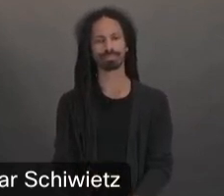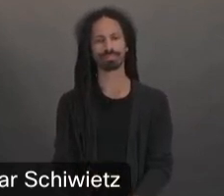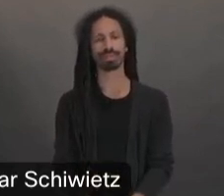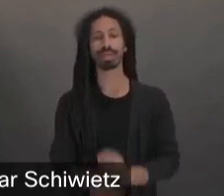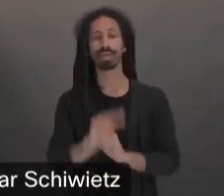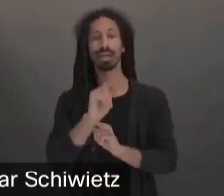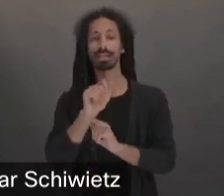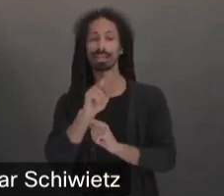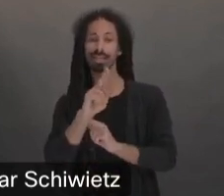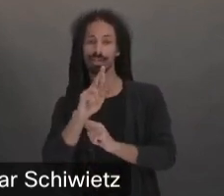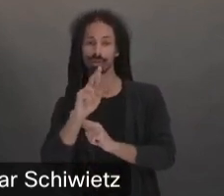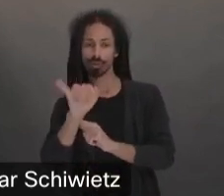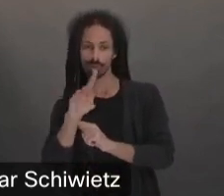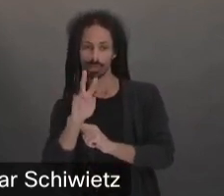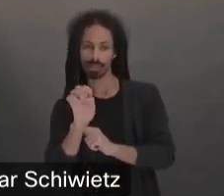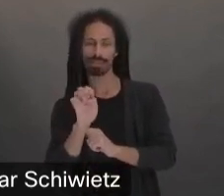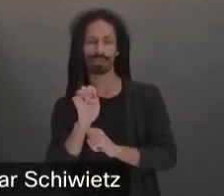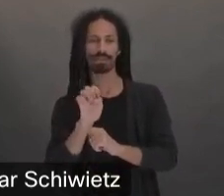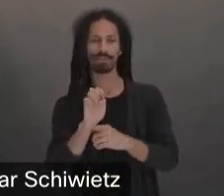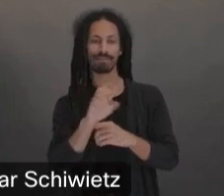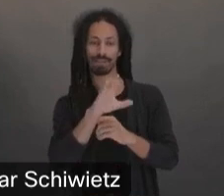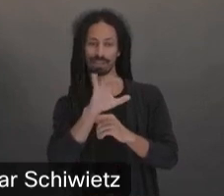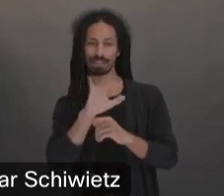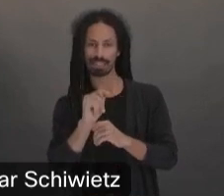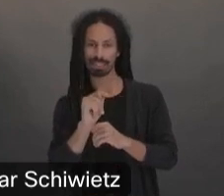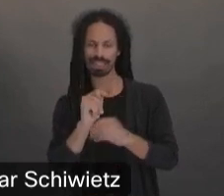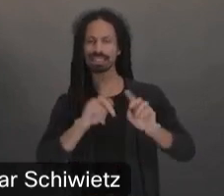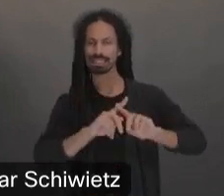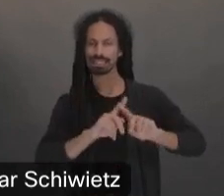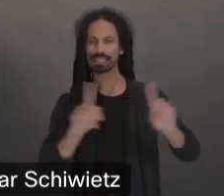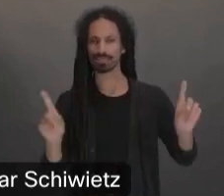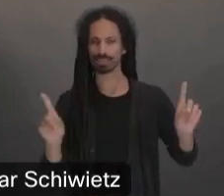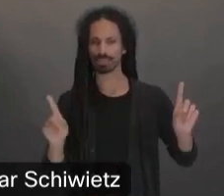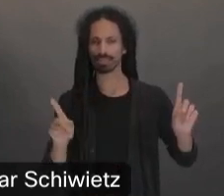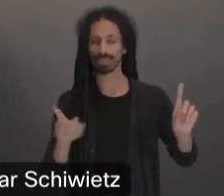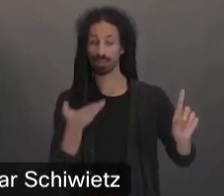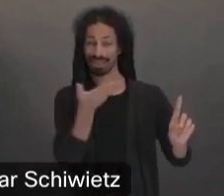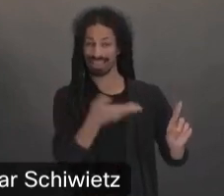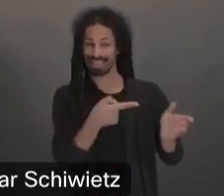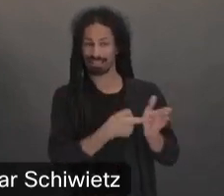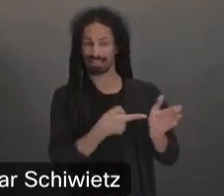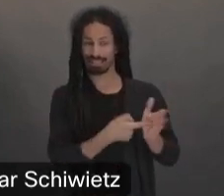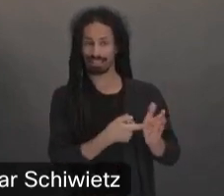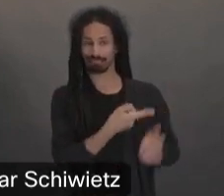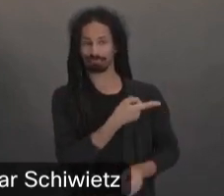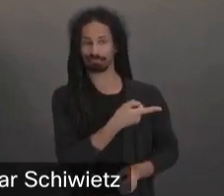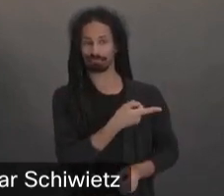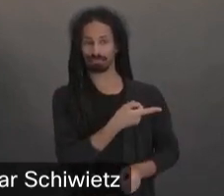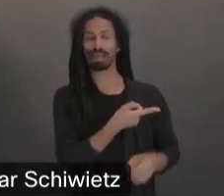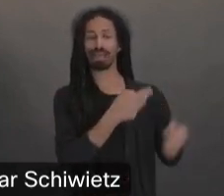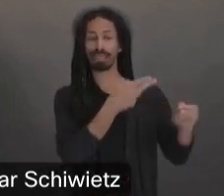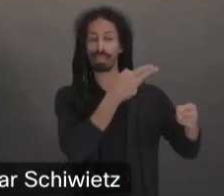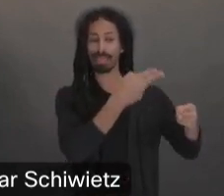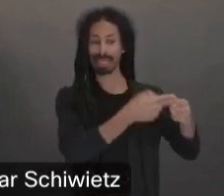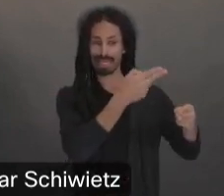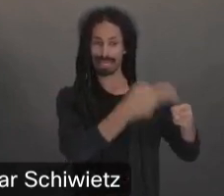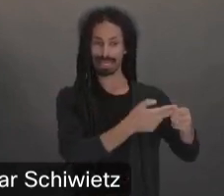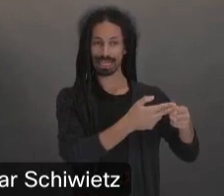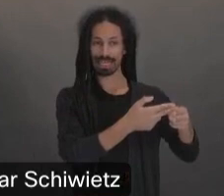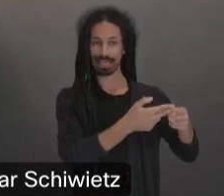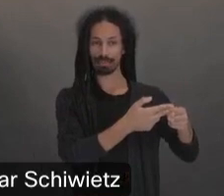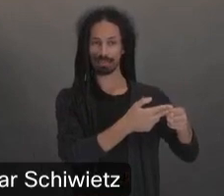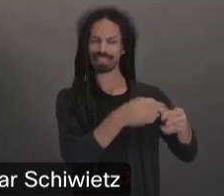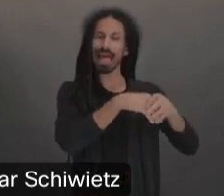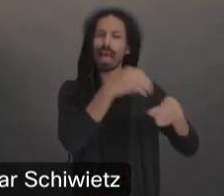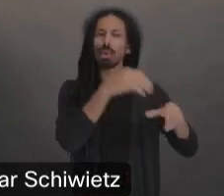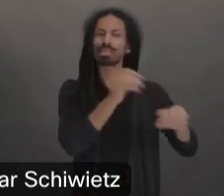is the narrative citation form. So in this instance, the author element is in the text.